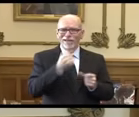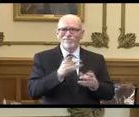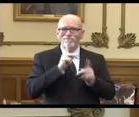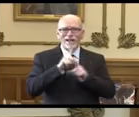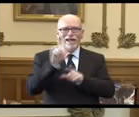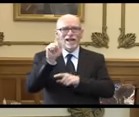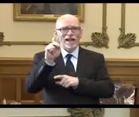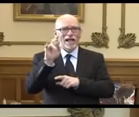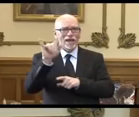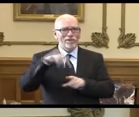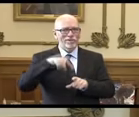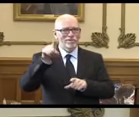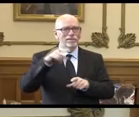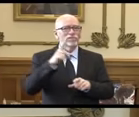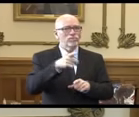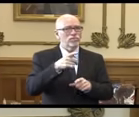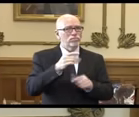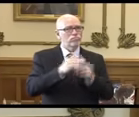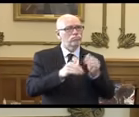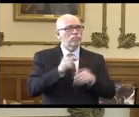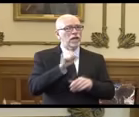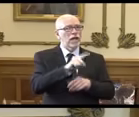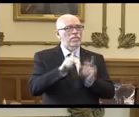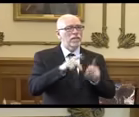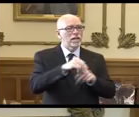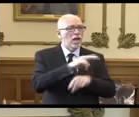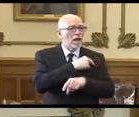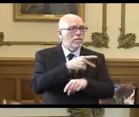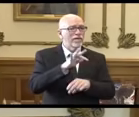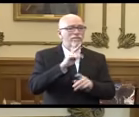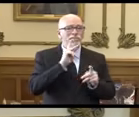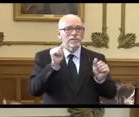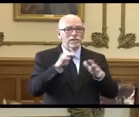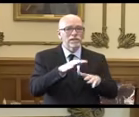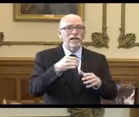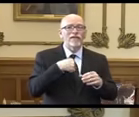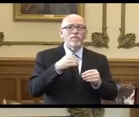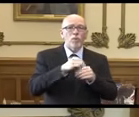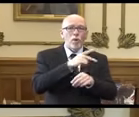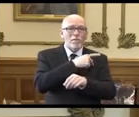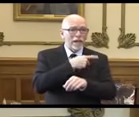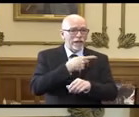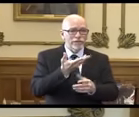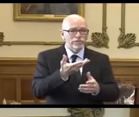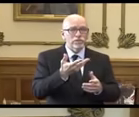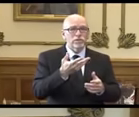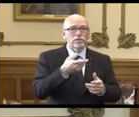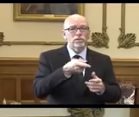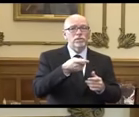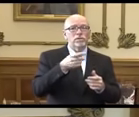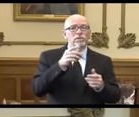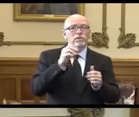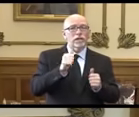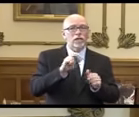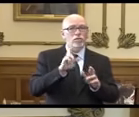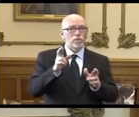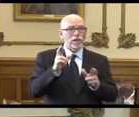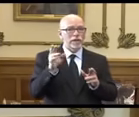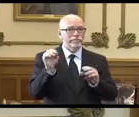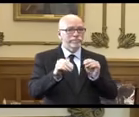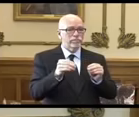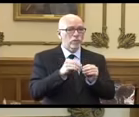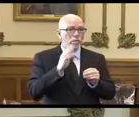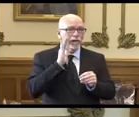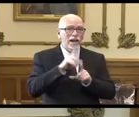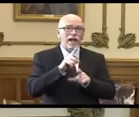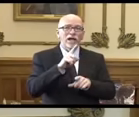the capacity of the hospitals if those people get sicker or if additional patients get sicker? Are we looking at pre-positioning beds, as General